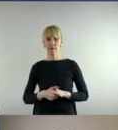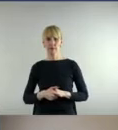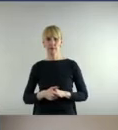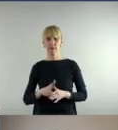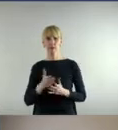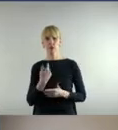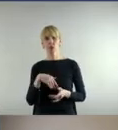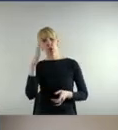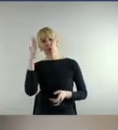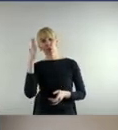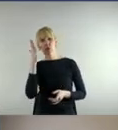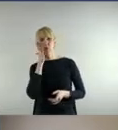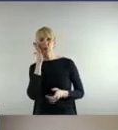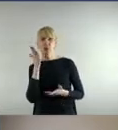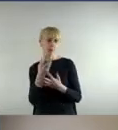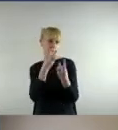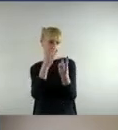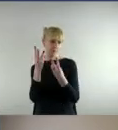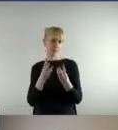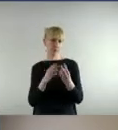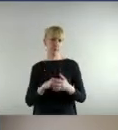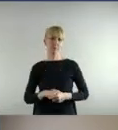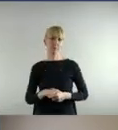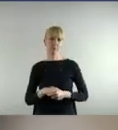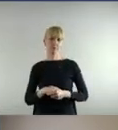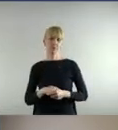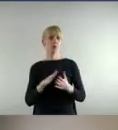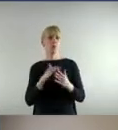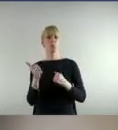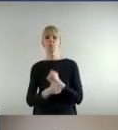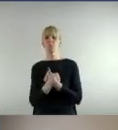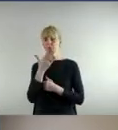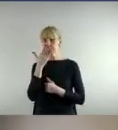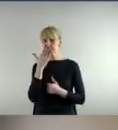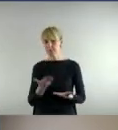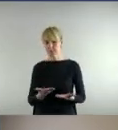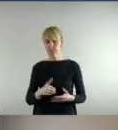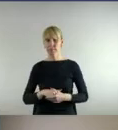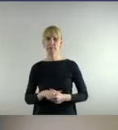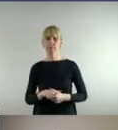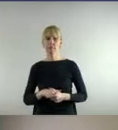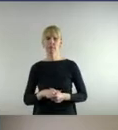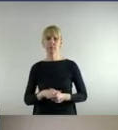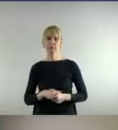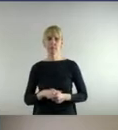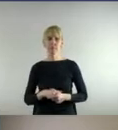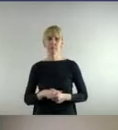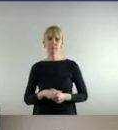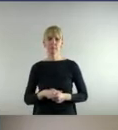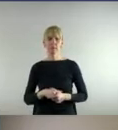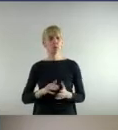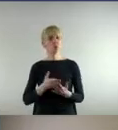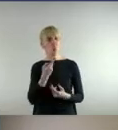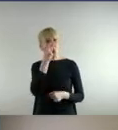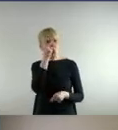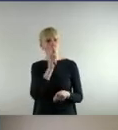authorities. And our experience is that it's very important to have meetings with organizations, teams,